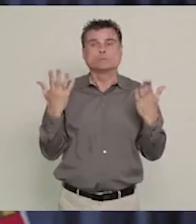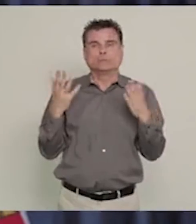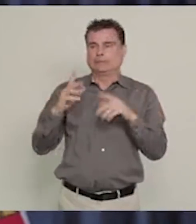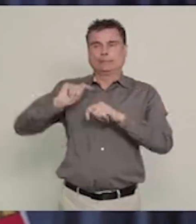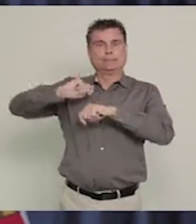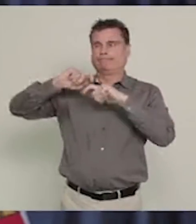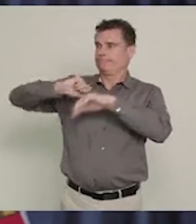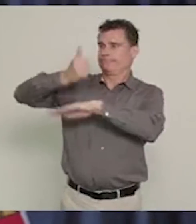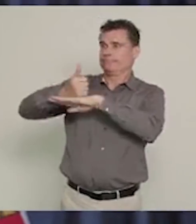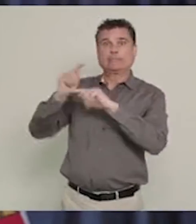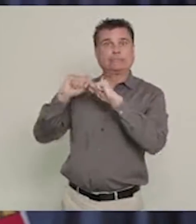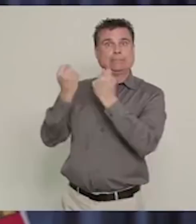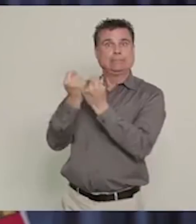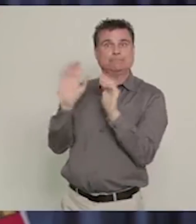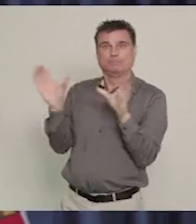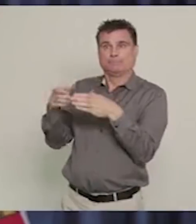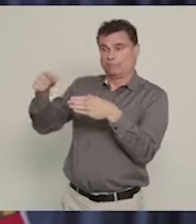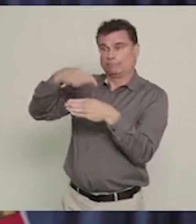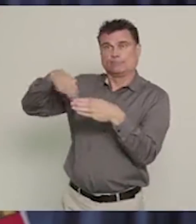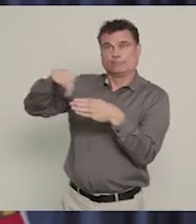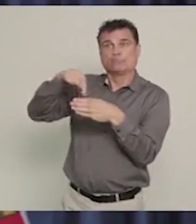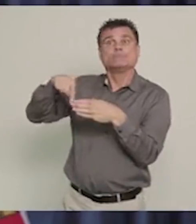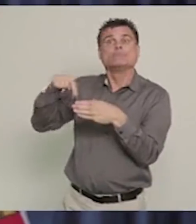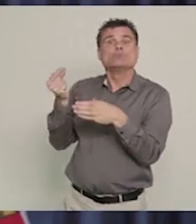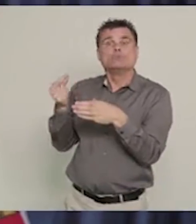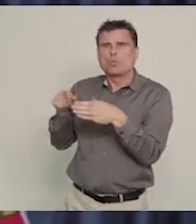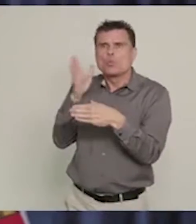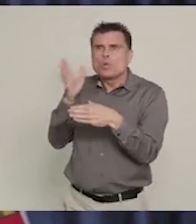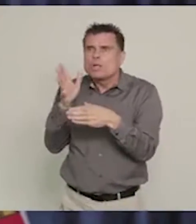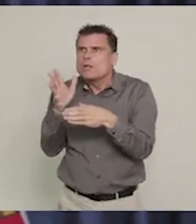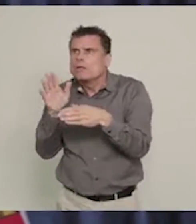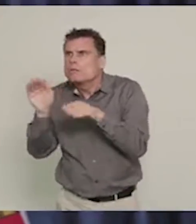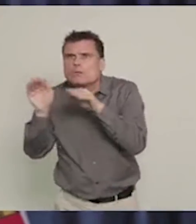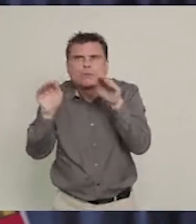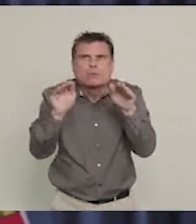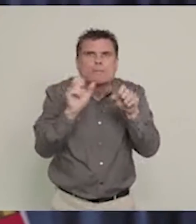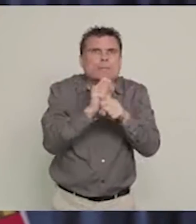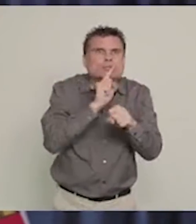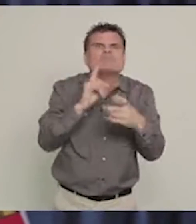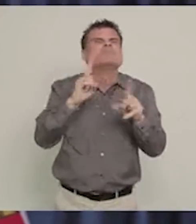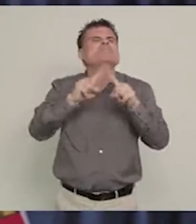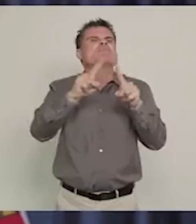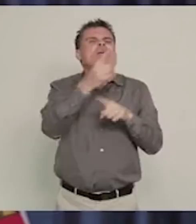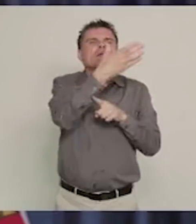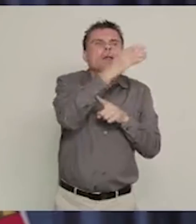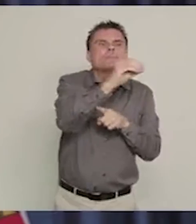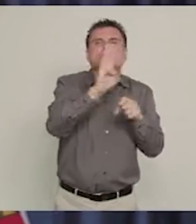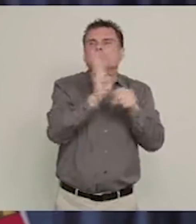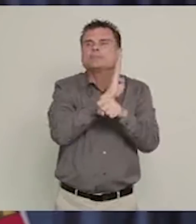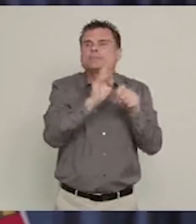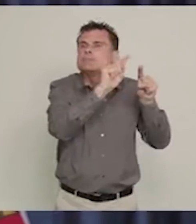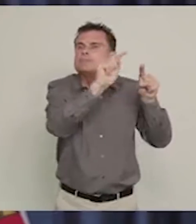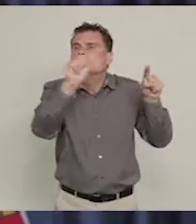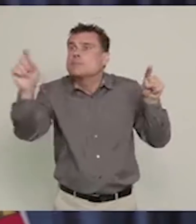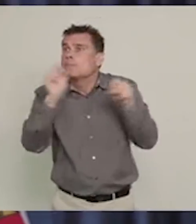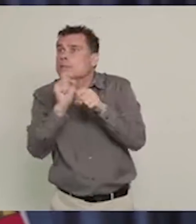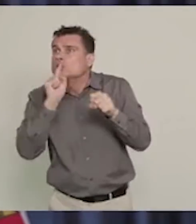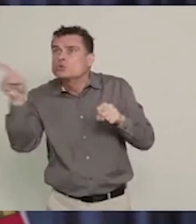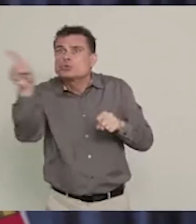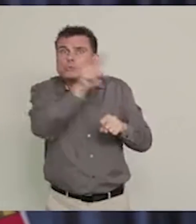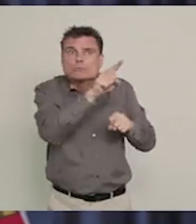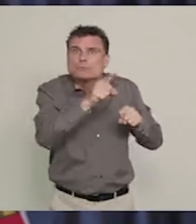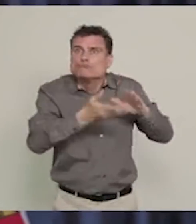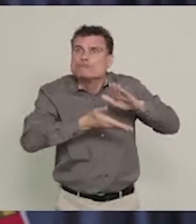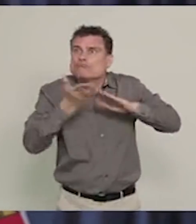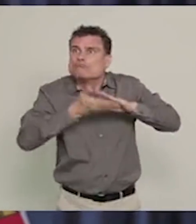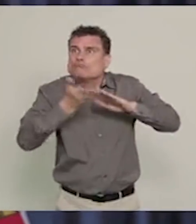industry to coordinate goods and services distribution. And any bylaws that restrict the delivery of goods